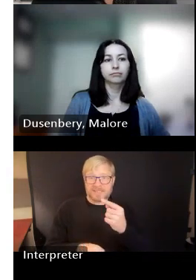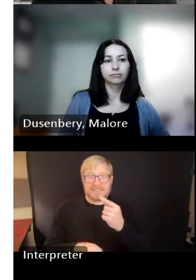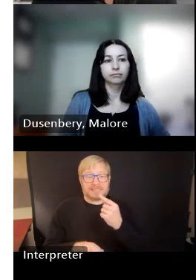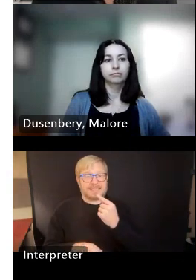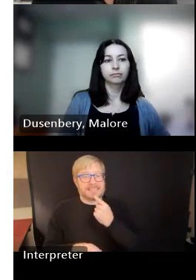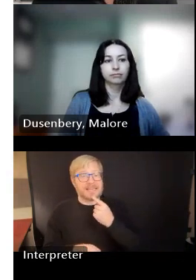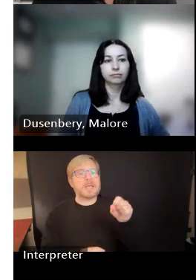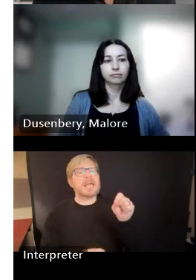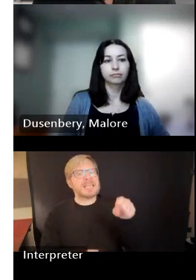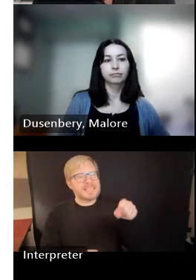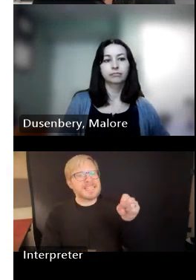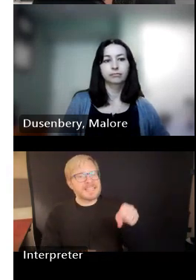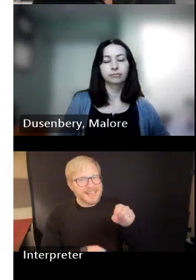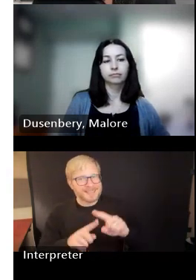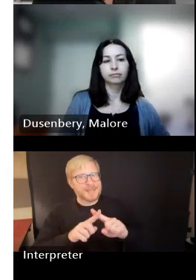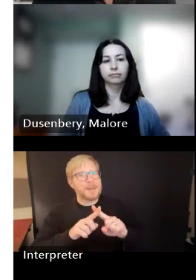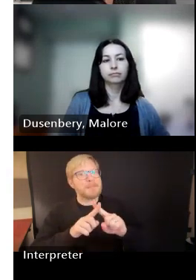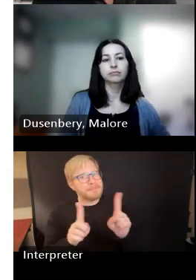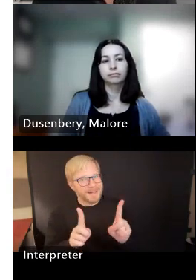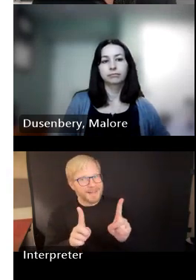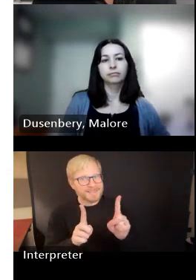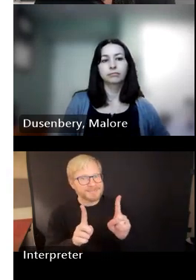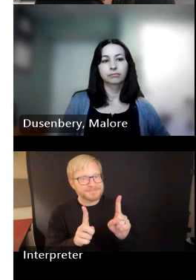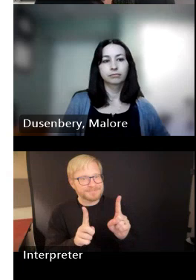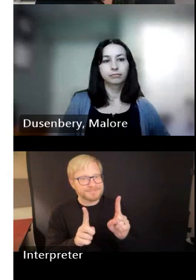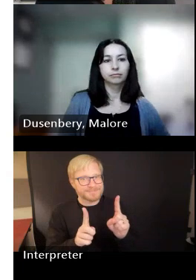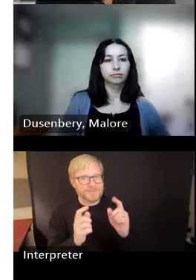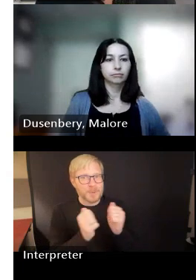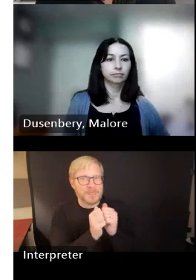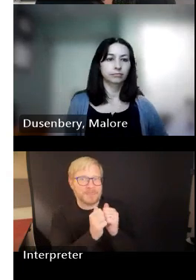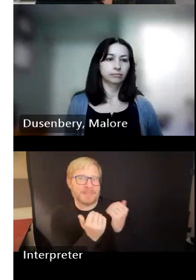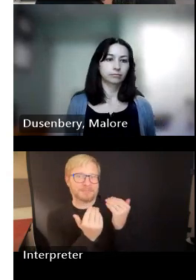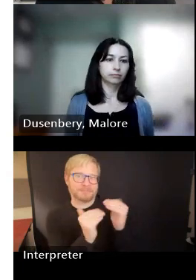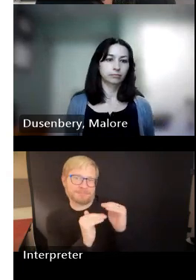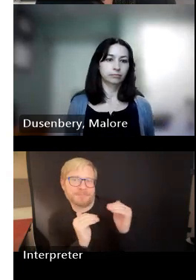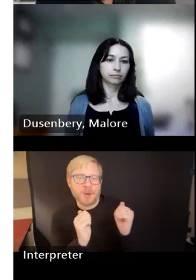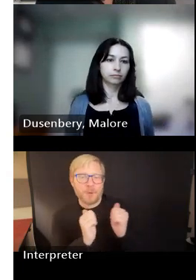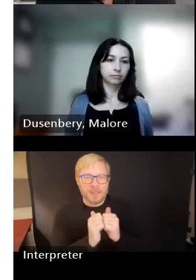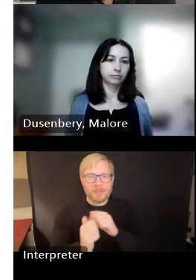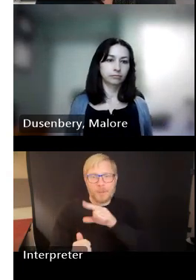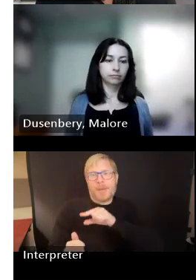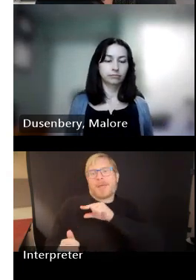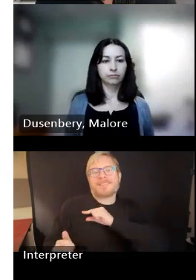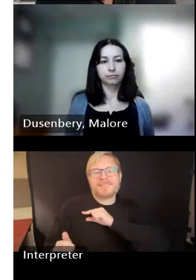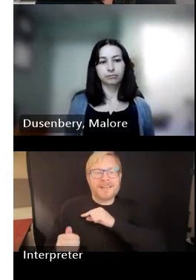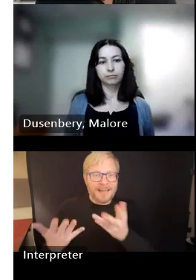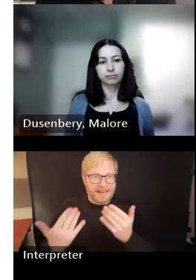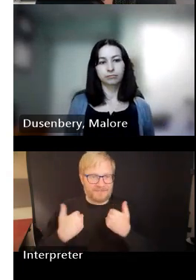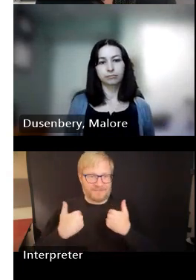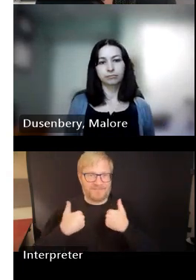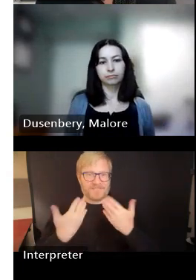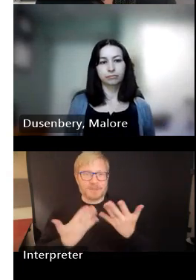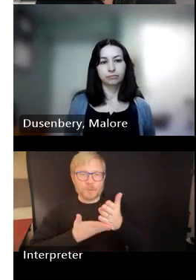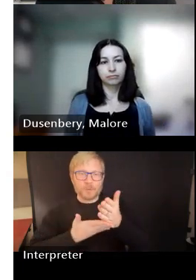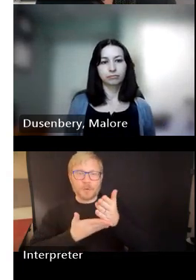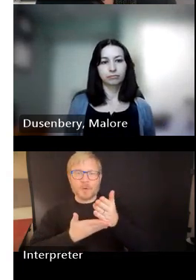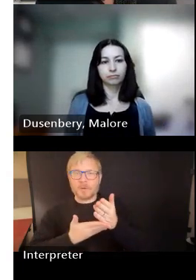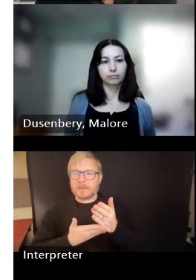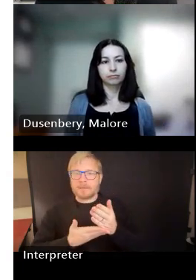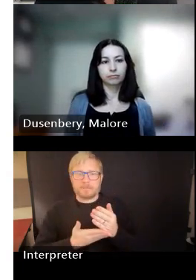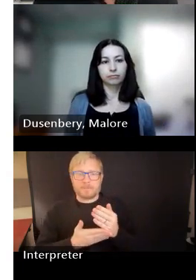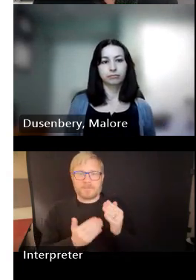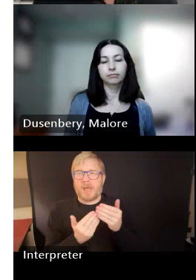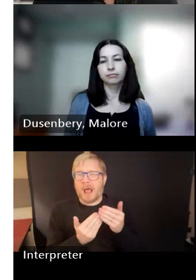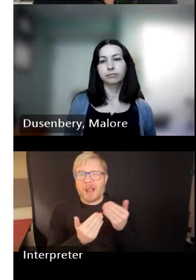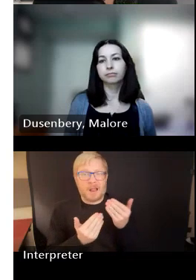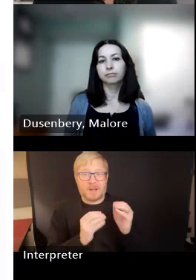see some quotes on the left here, and very few had a very definite answer of yes, I did.